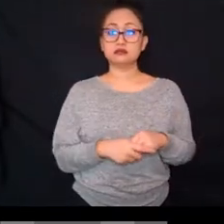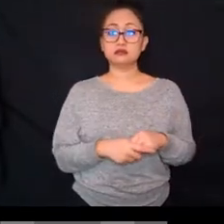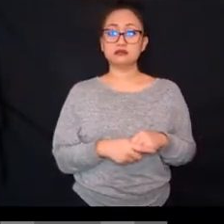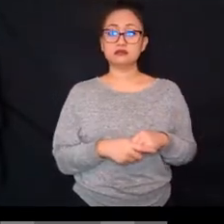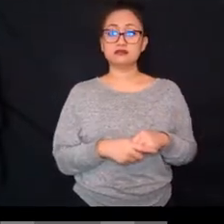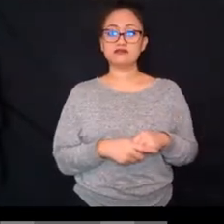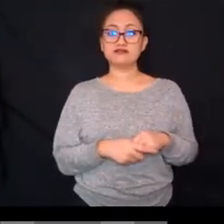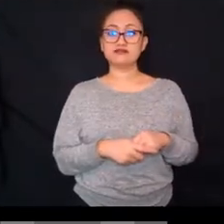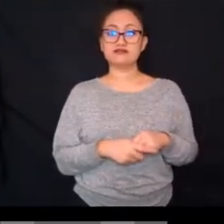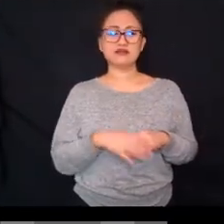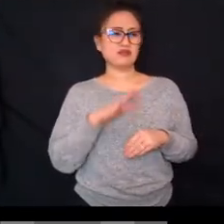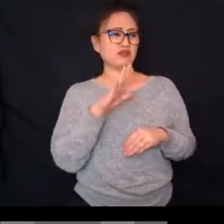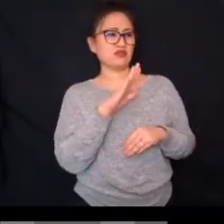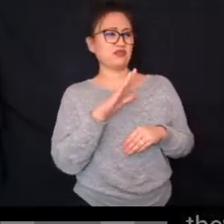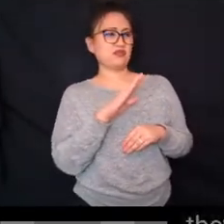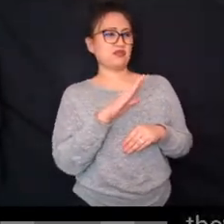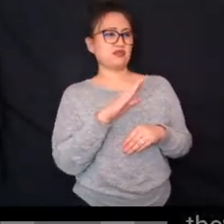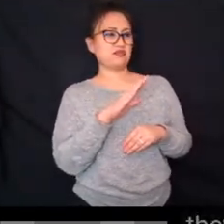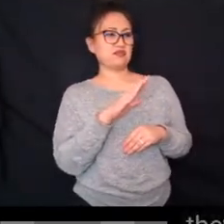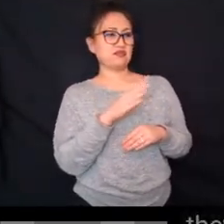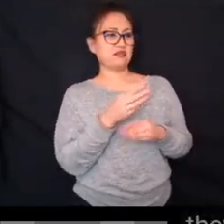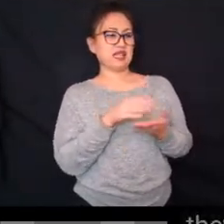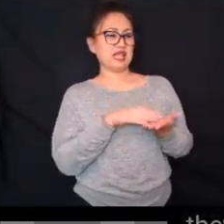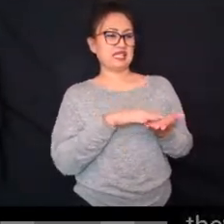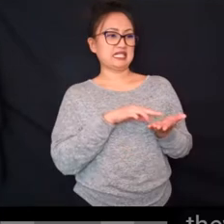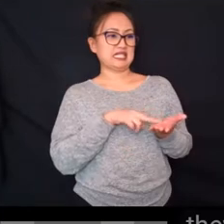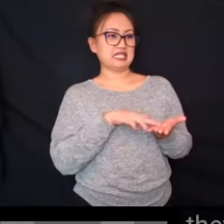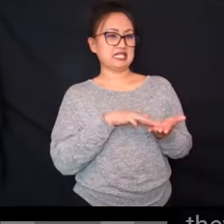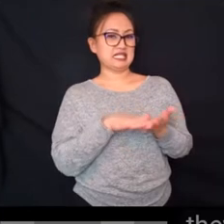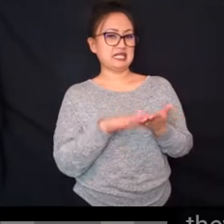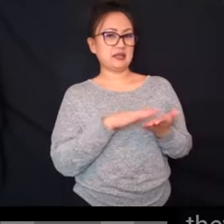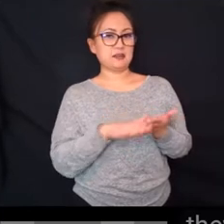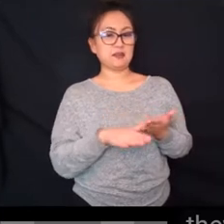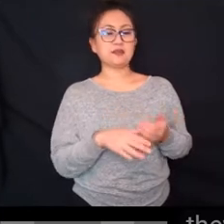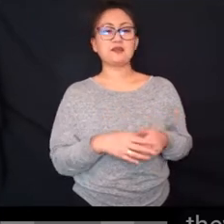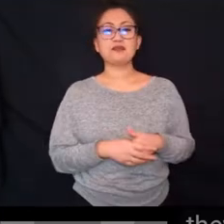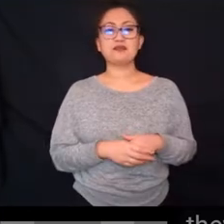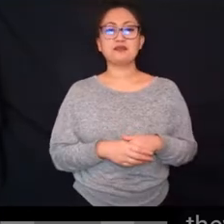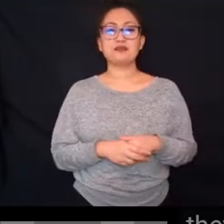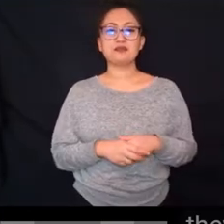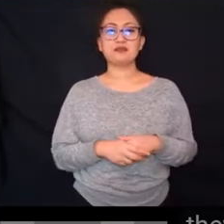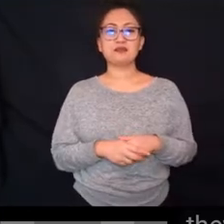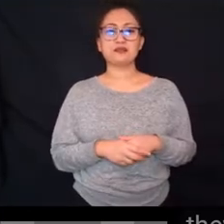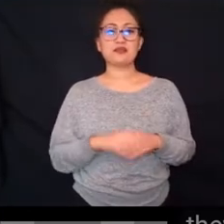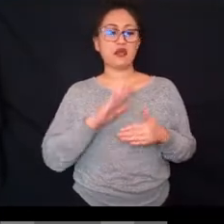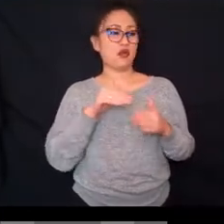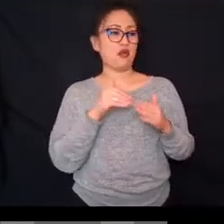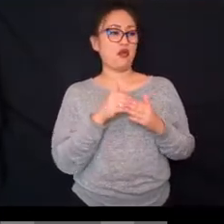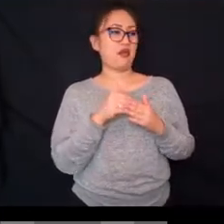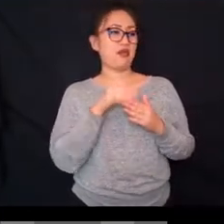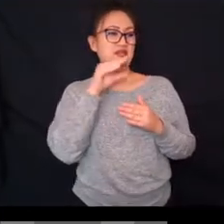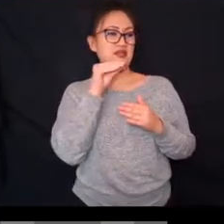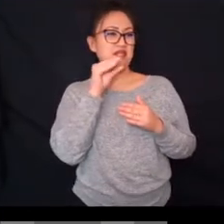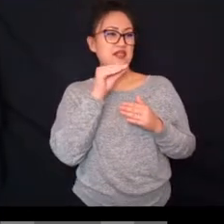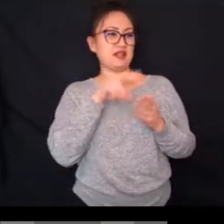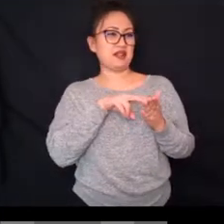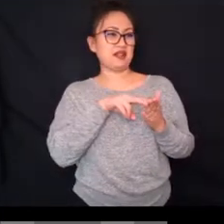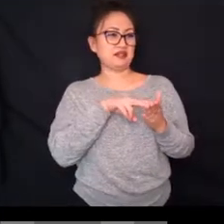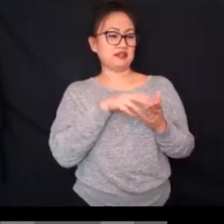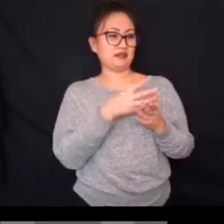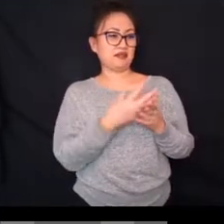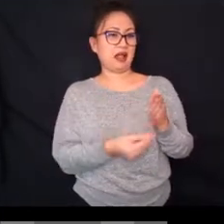Those are slippery, aren't they? Yeah, they've had all those ducks waddling around on them. Great. You don't have to. You don't have to put them